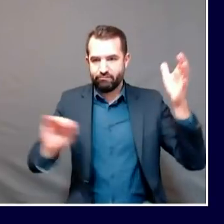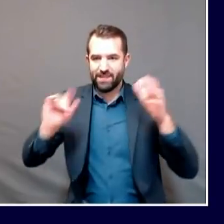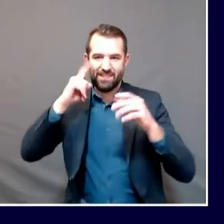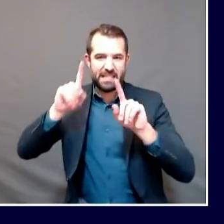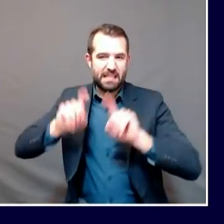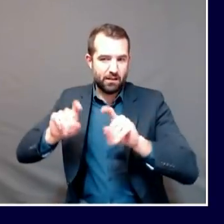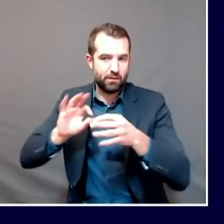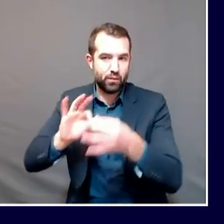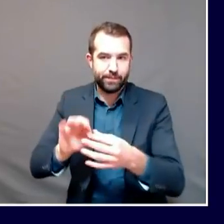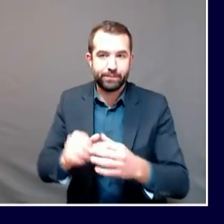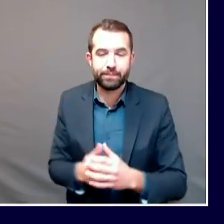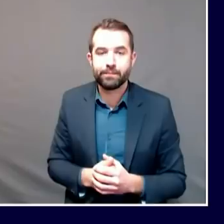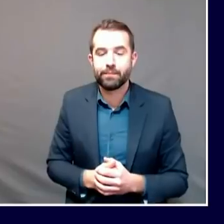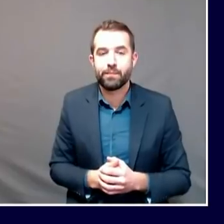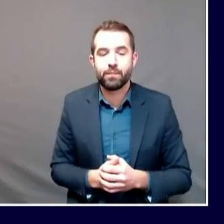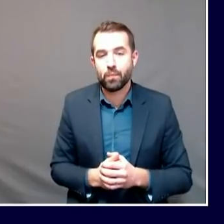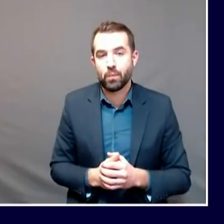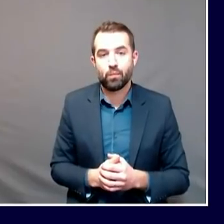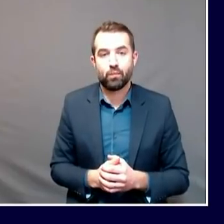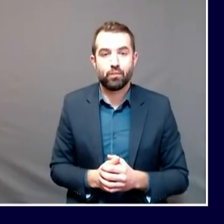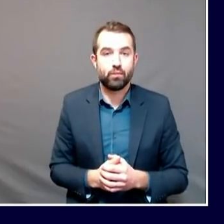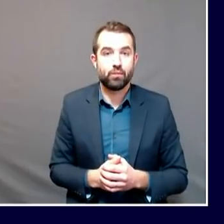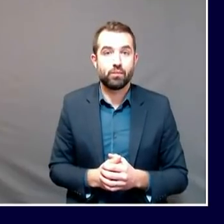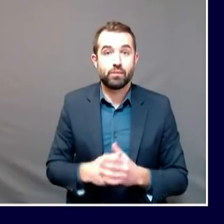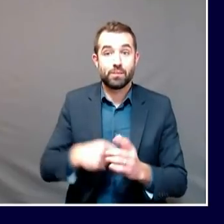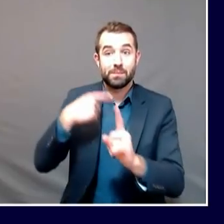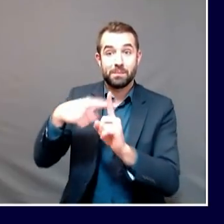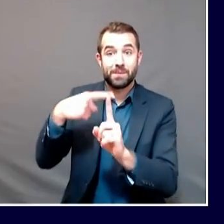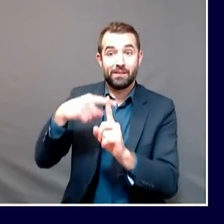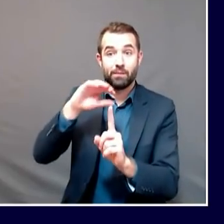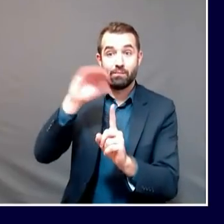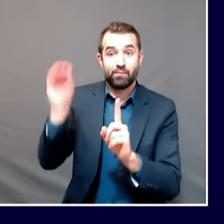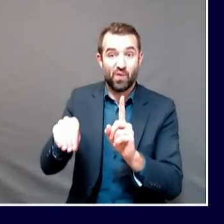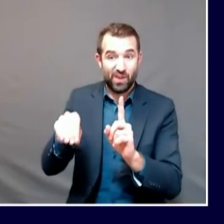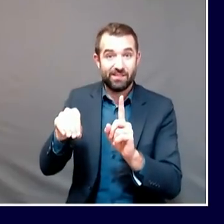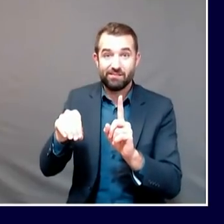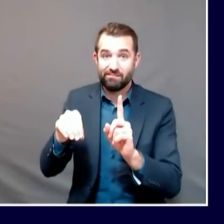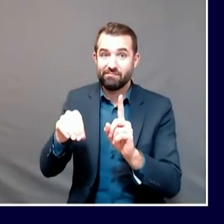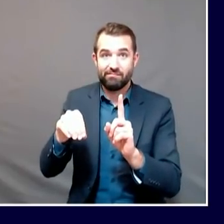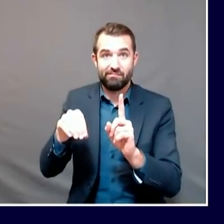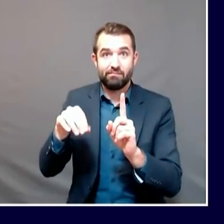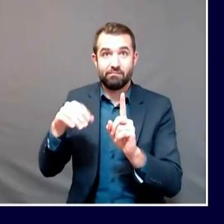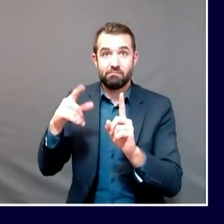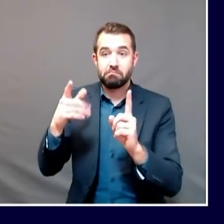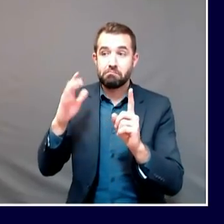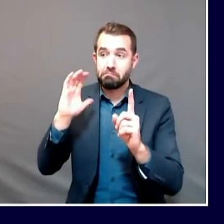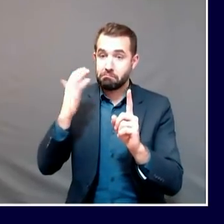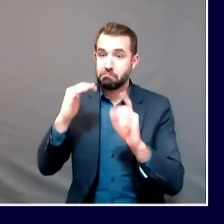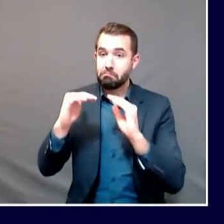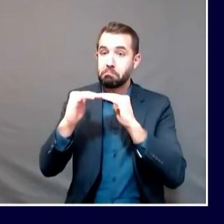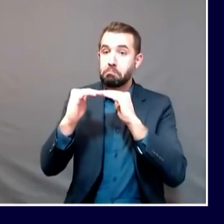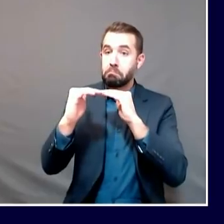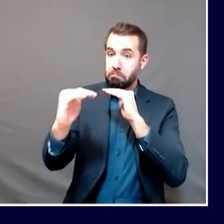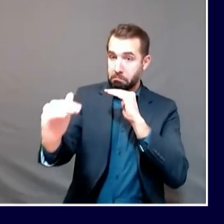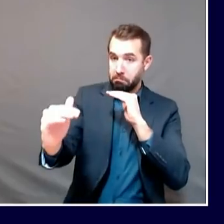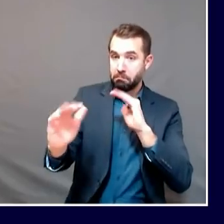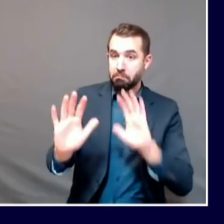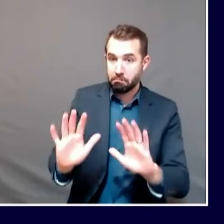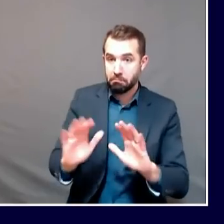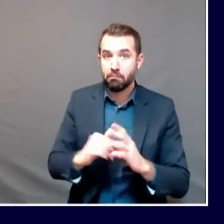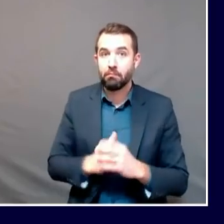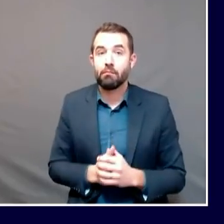stability with respect to both the positivity rate as well as the testing volume just in the past few days.